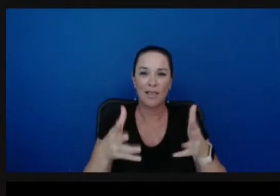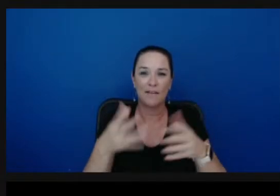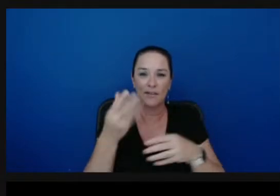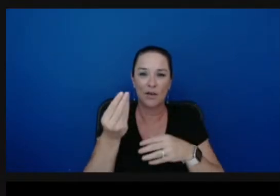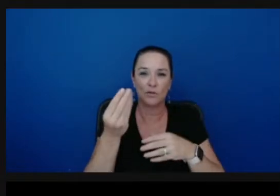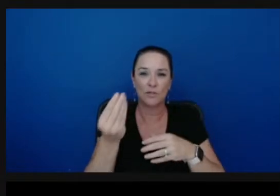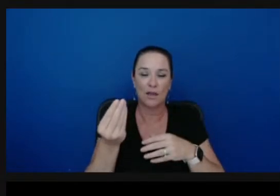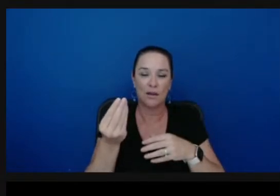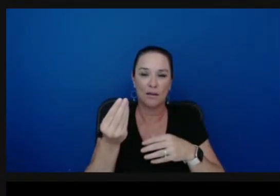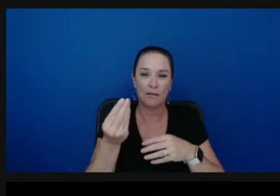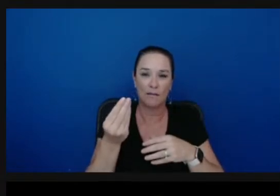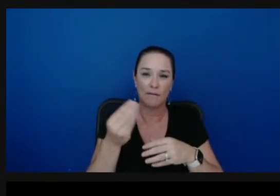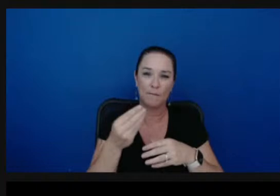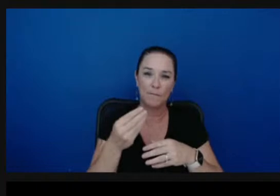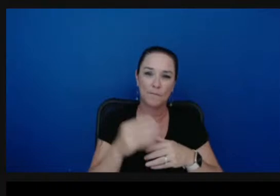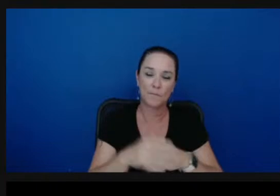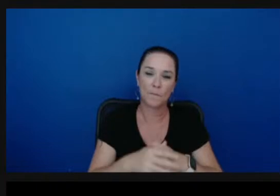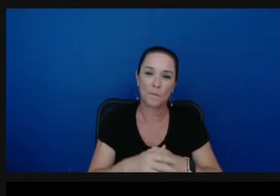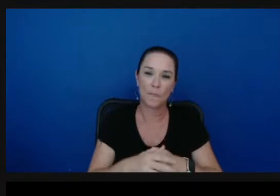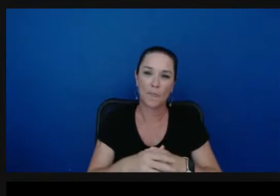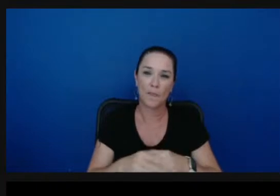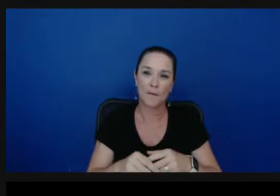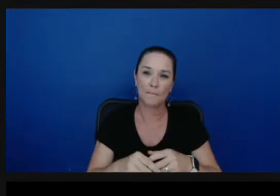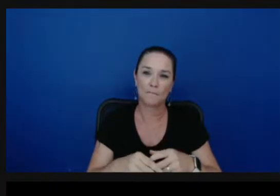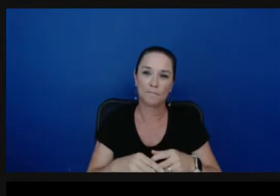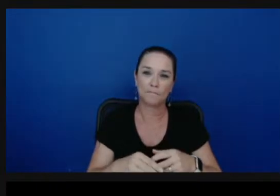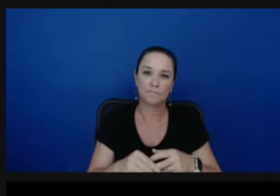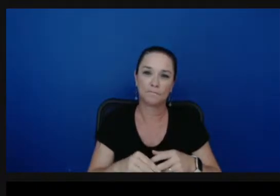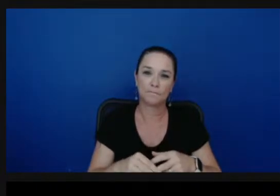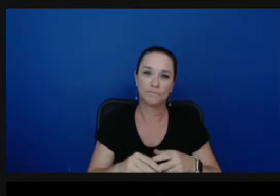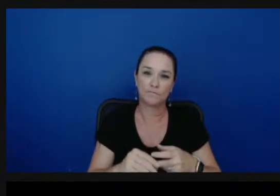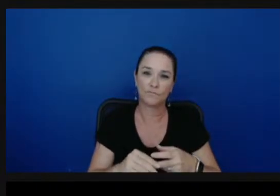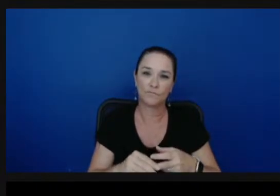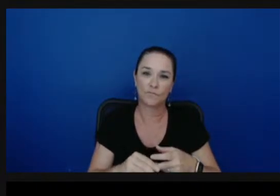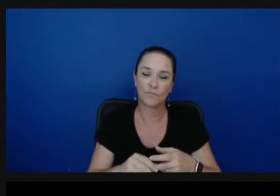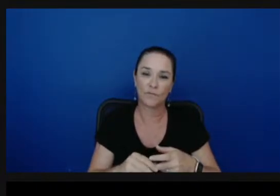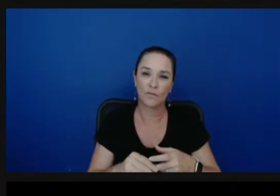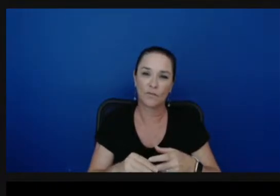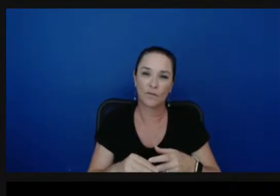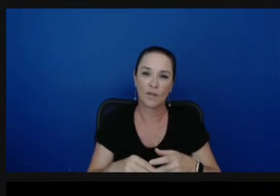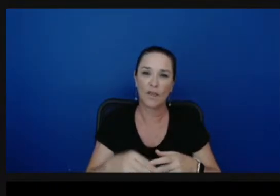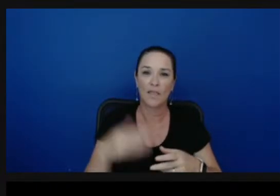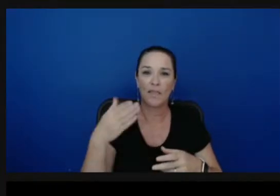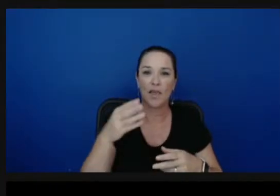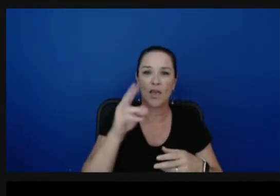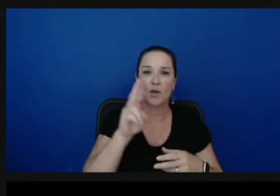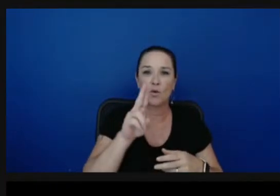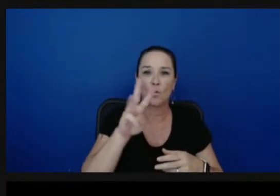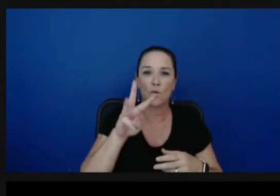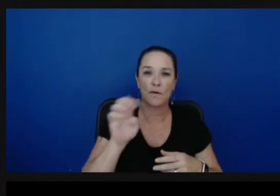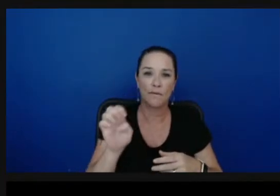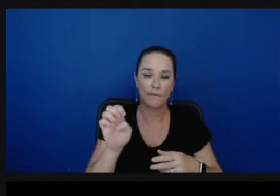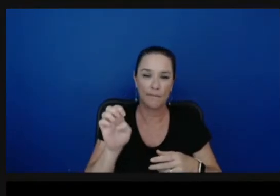in here, not the big ones, but some of the smaller ones just below the cliff here at Wikahuna. So there is the